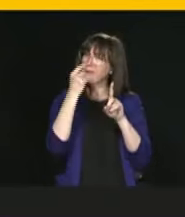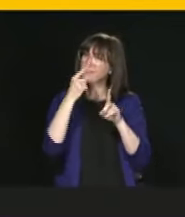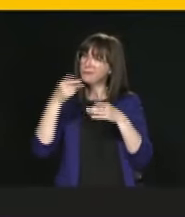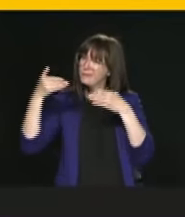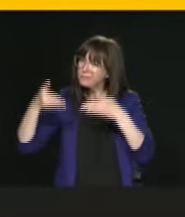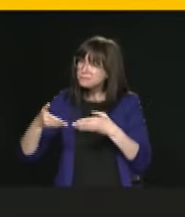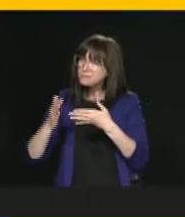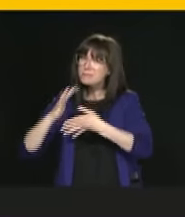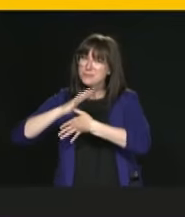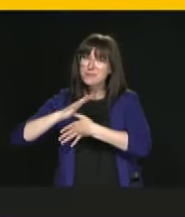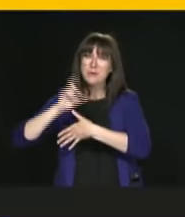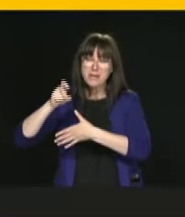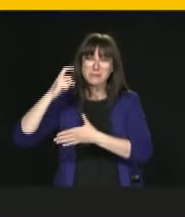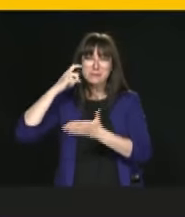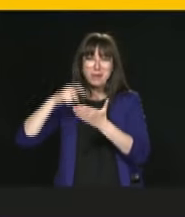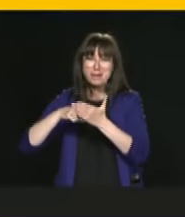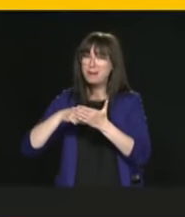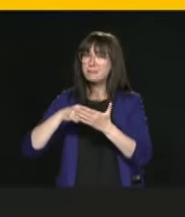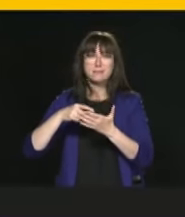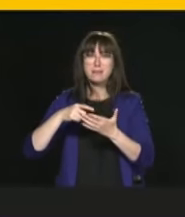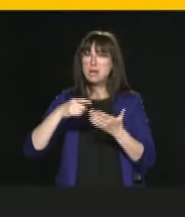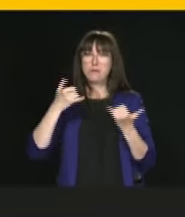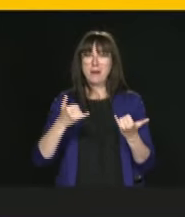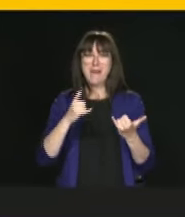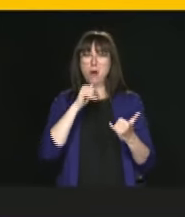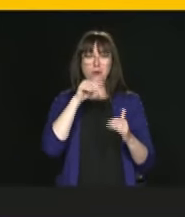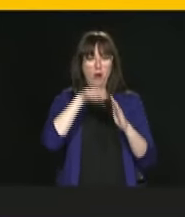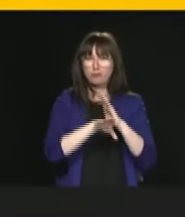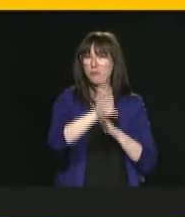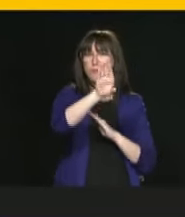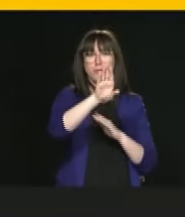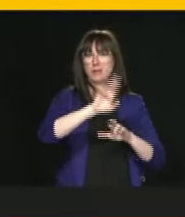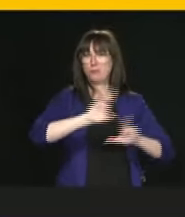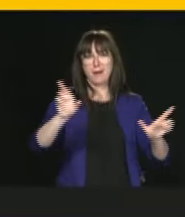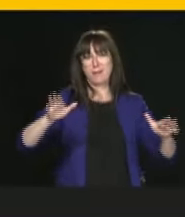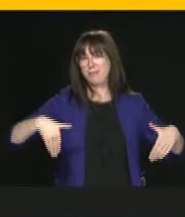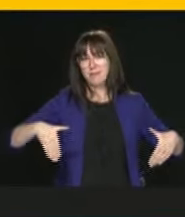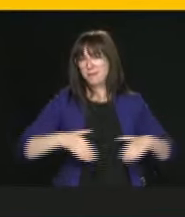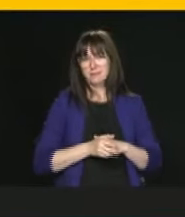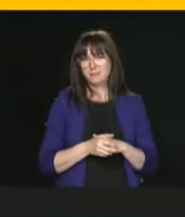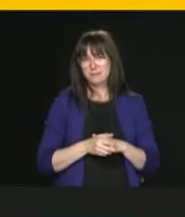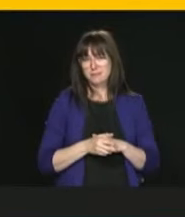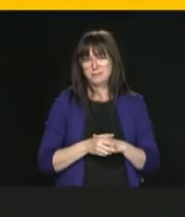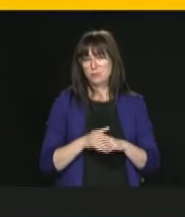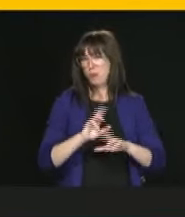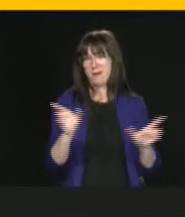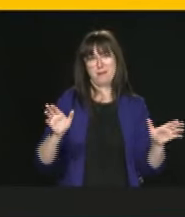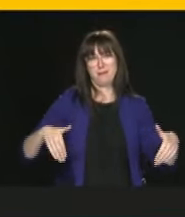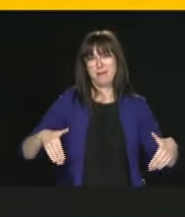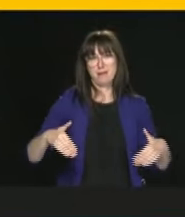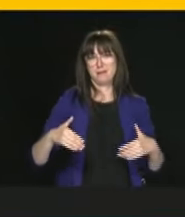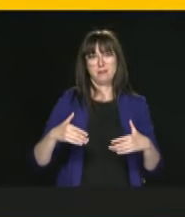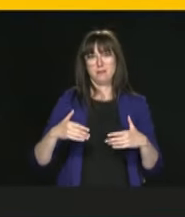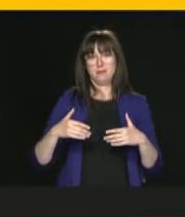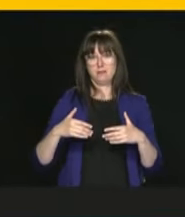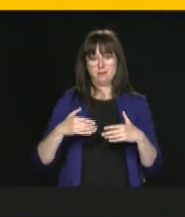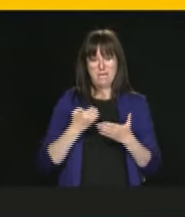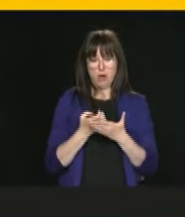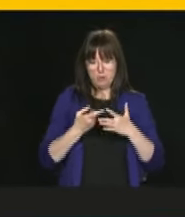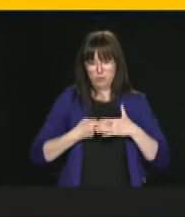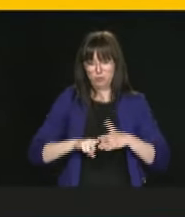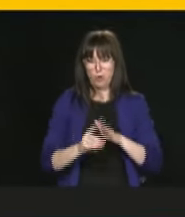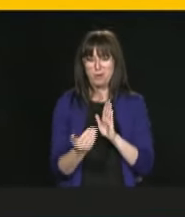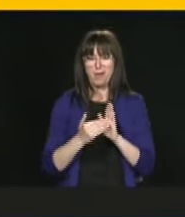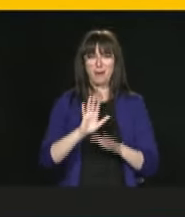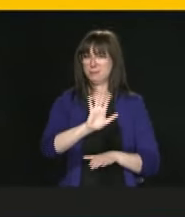is on recognizing that we are not in the recovery phase yet. We are not even fully into the restarting phase yet. We